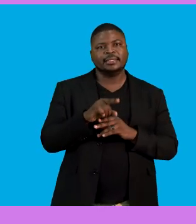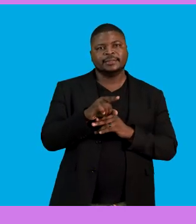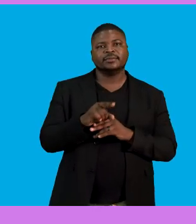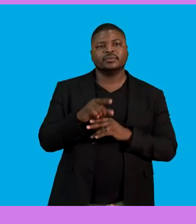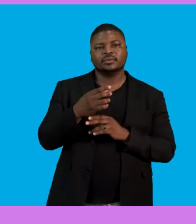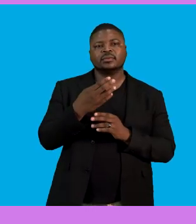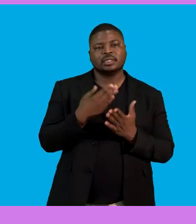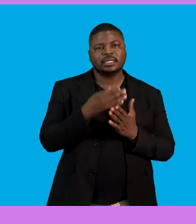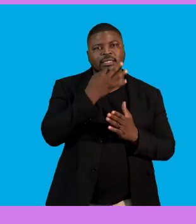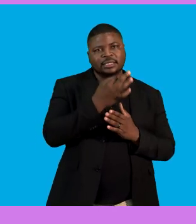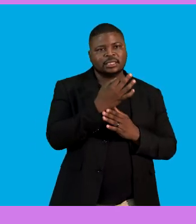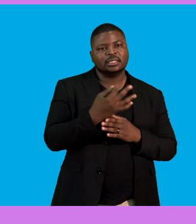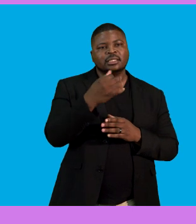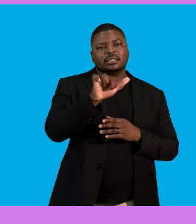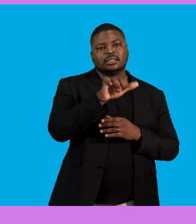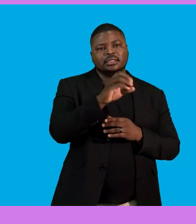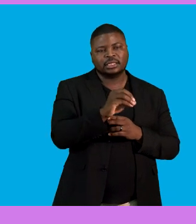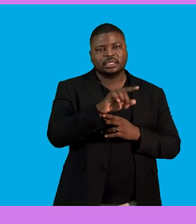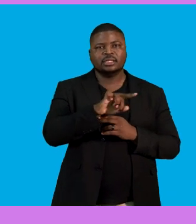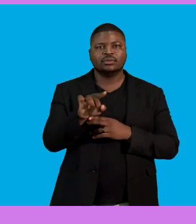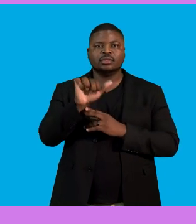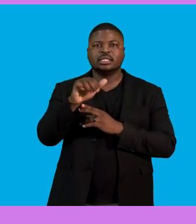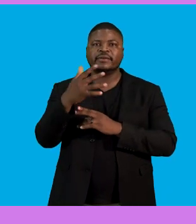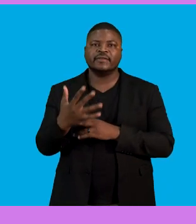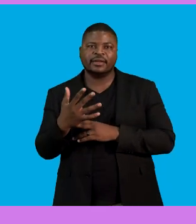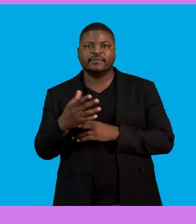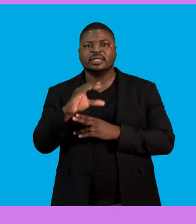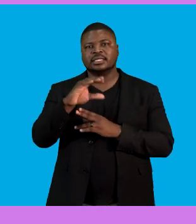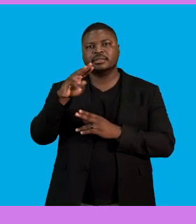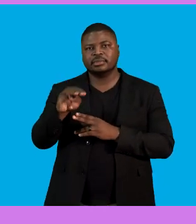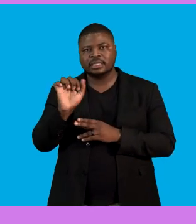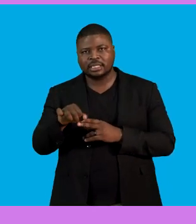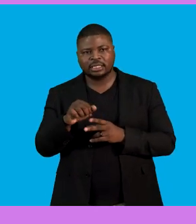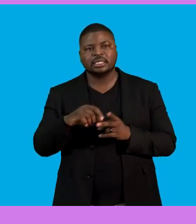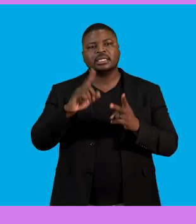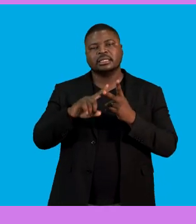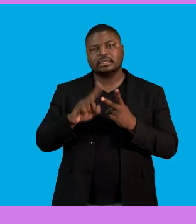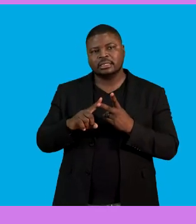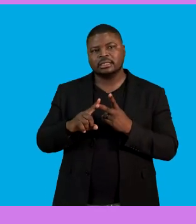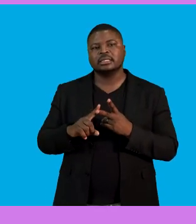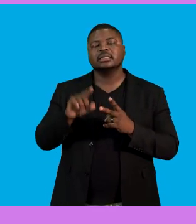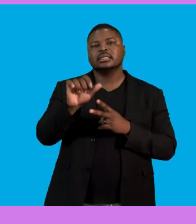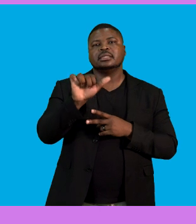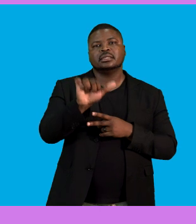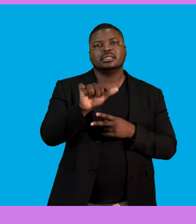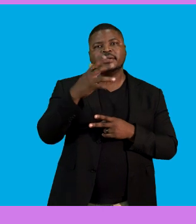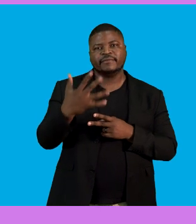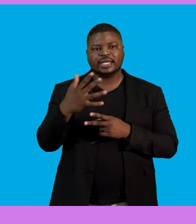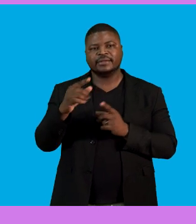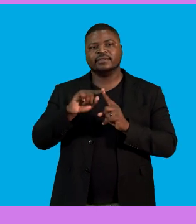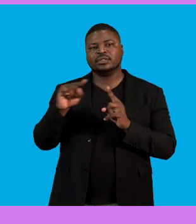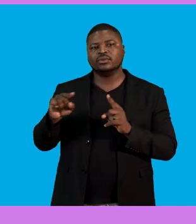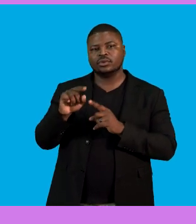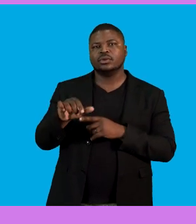sizes? We've got 60 to 65 centimeters, and the